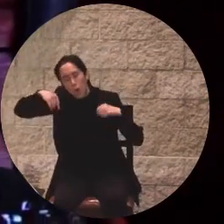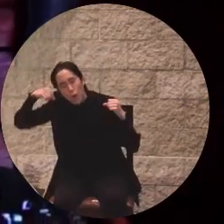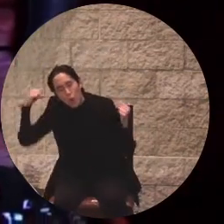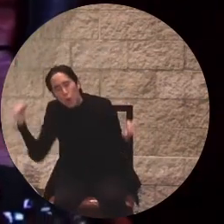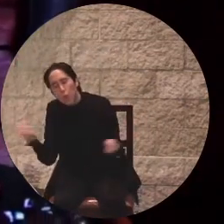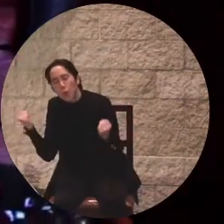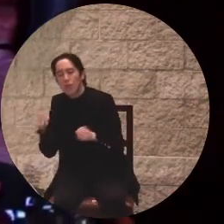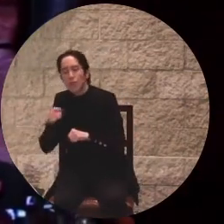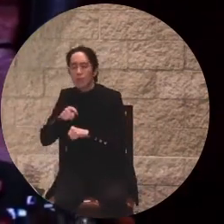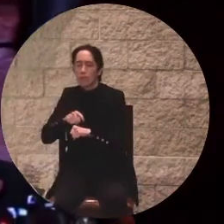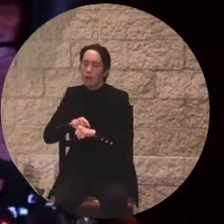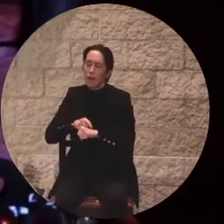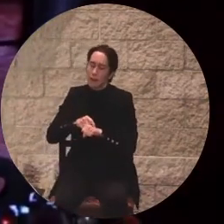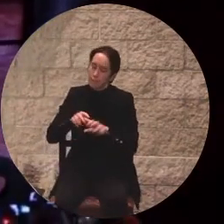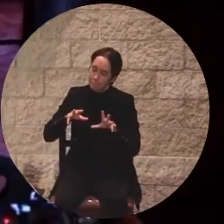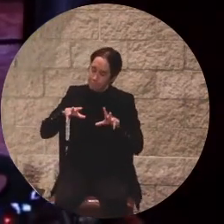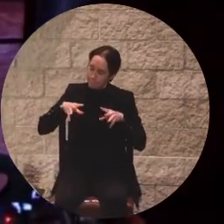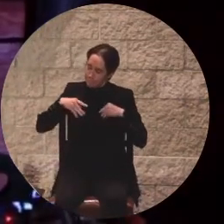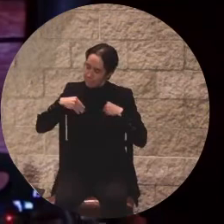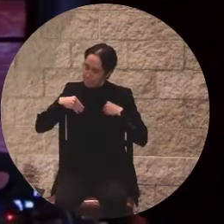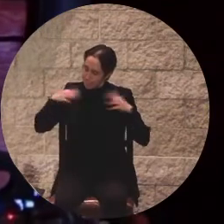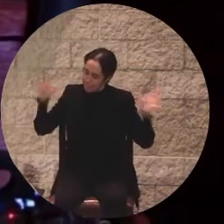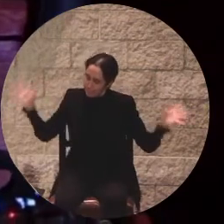Winter, embrace me,